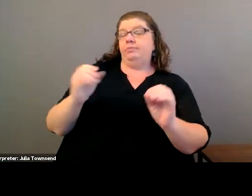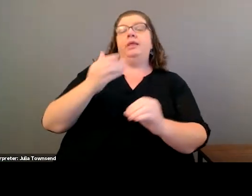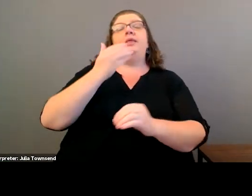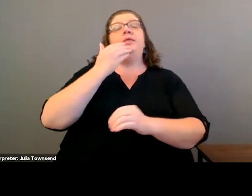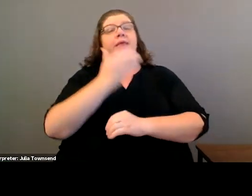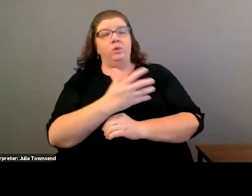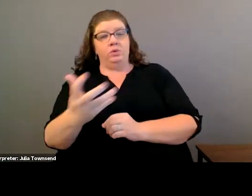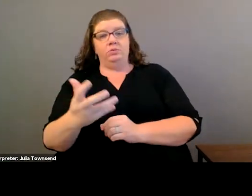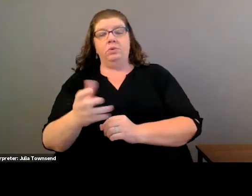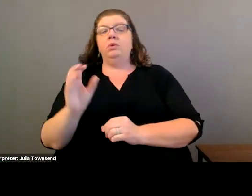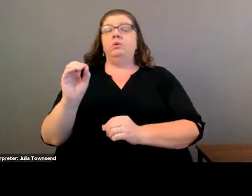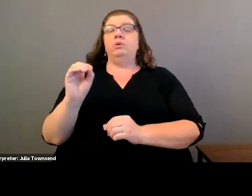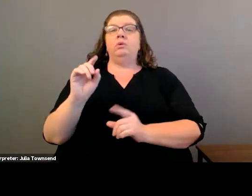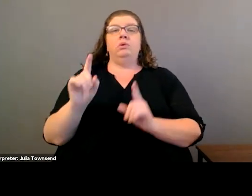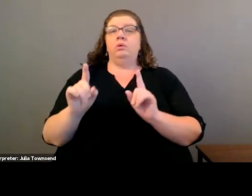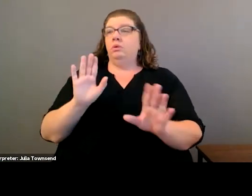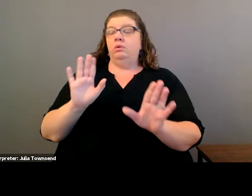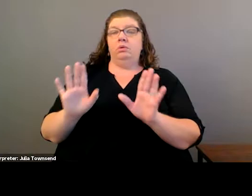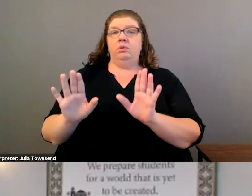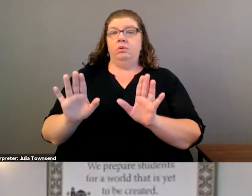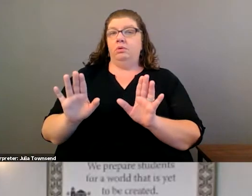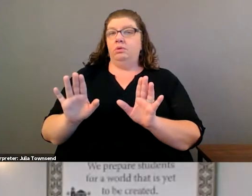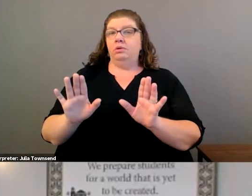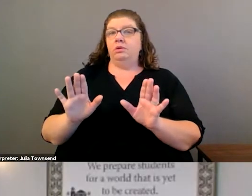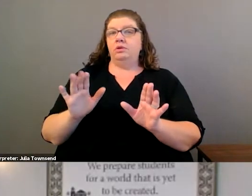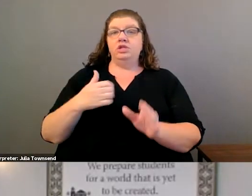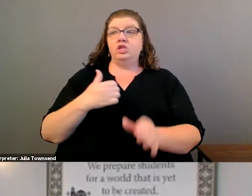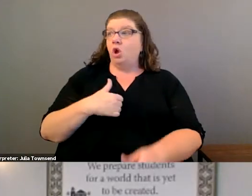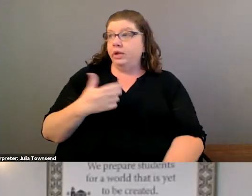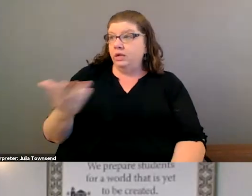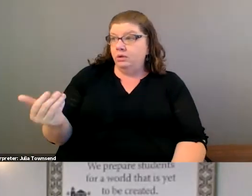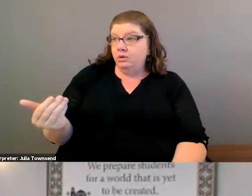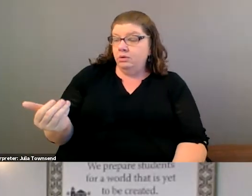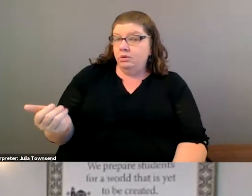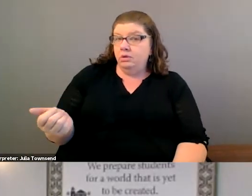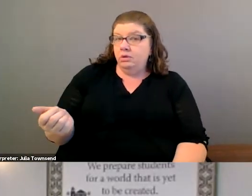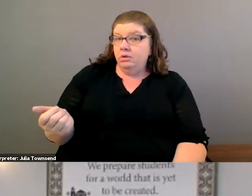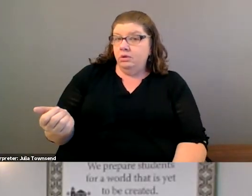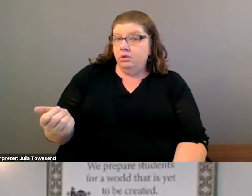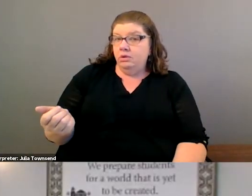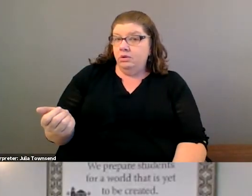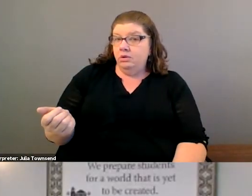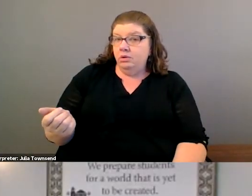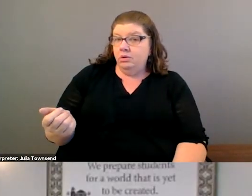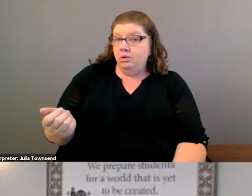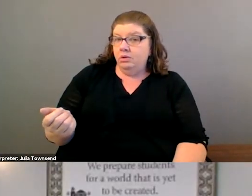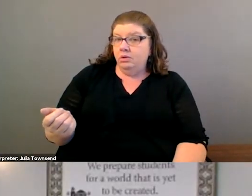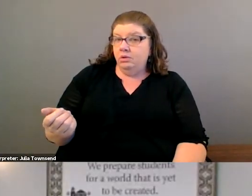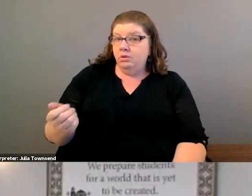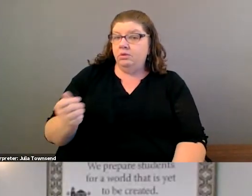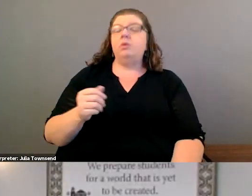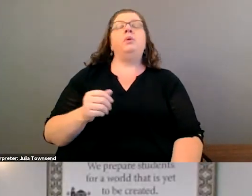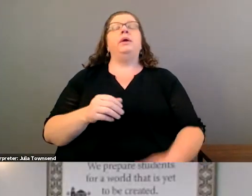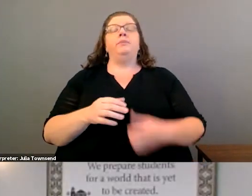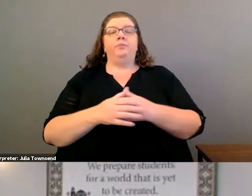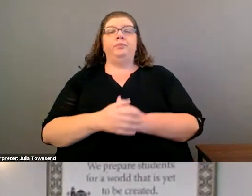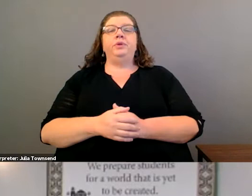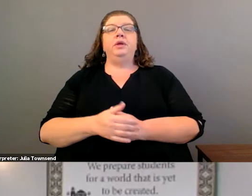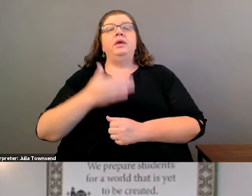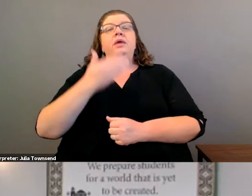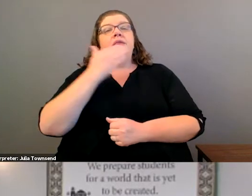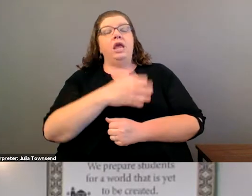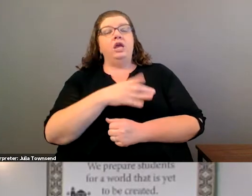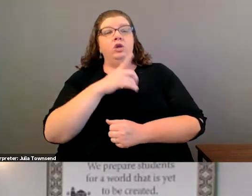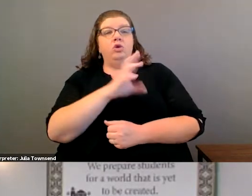much. Well, Nope. first, sorry. Did she say anything? Thank you, Dr. Becchio,